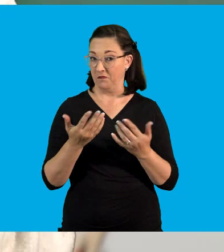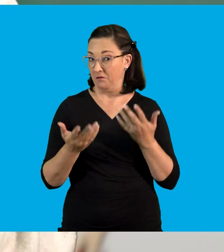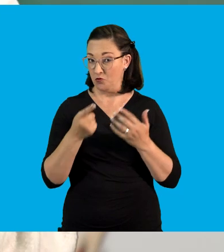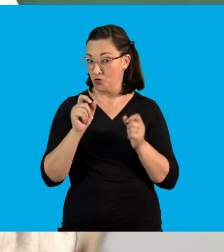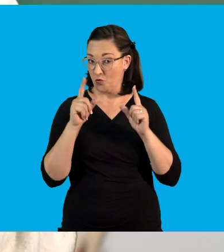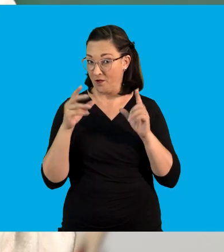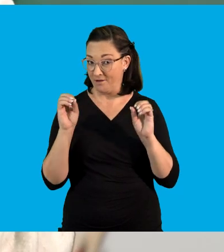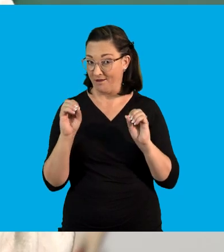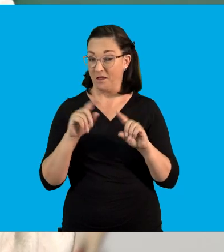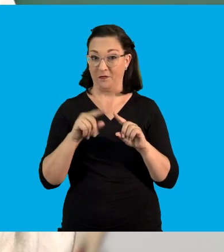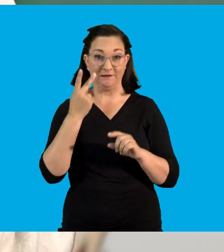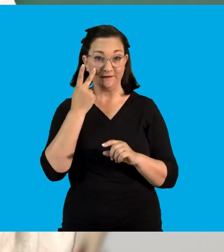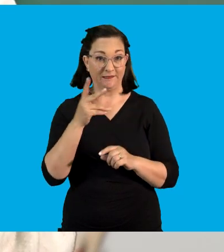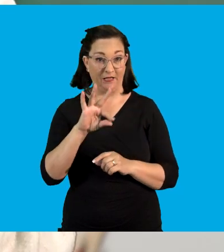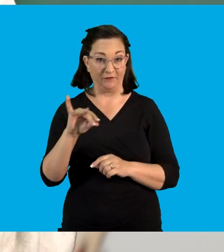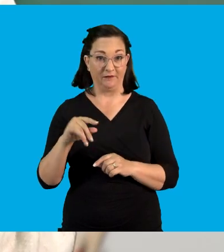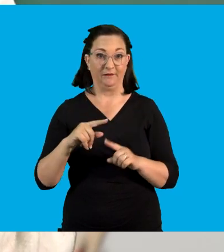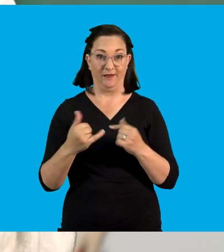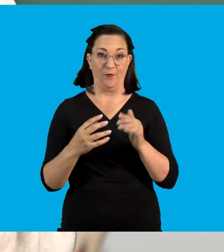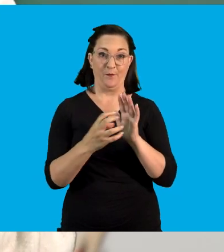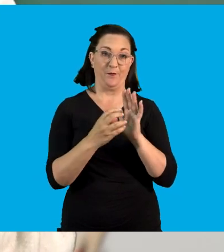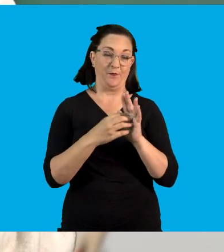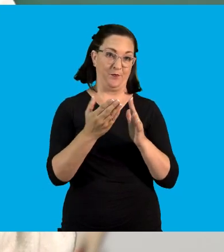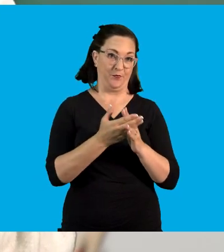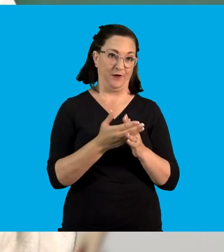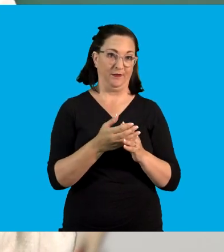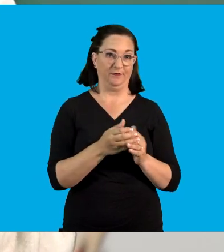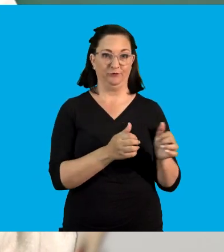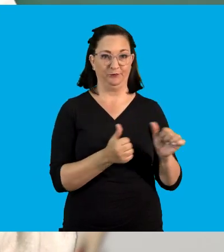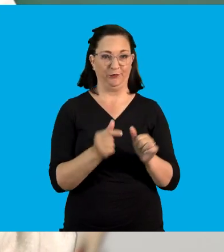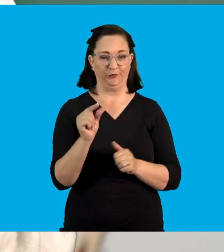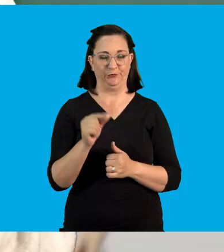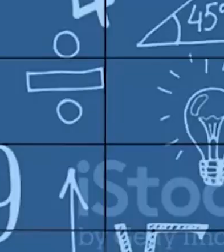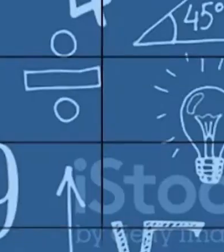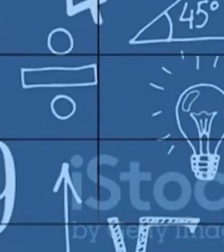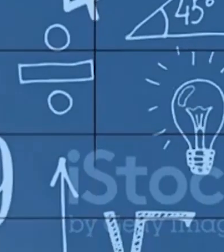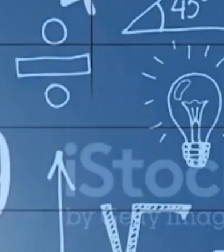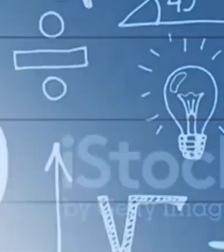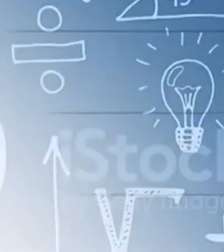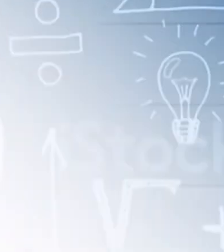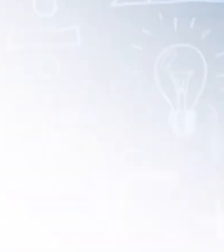that it's maths in the making. For now, let's go for an ad break. See you shortly.